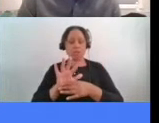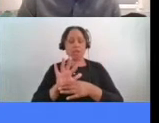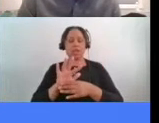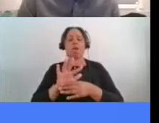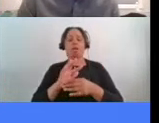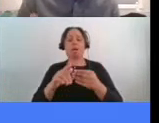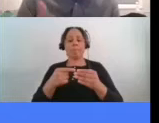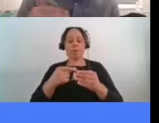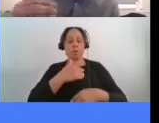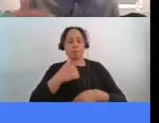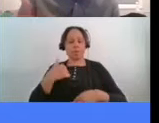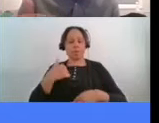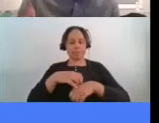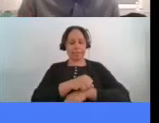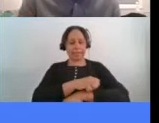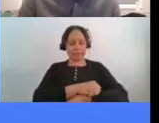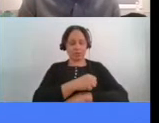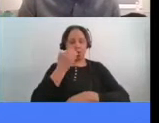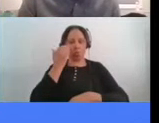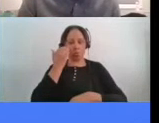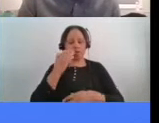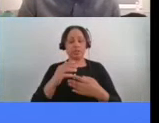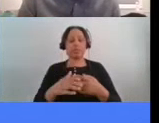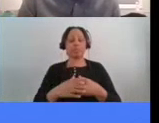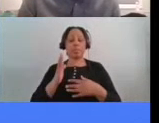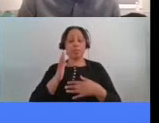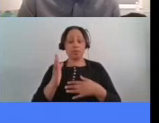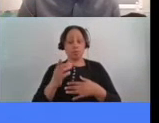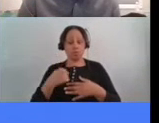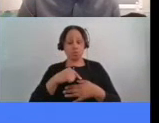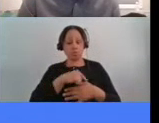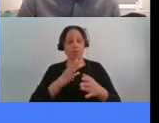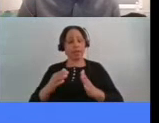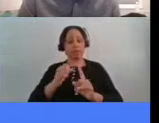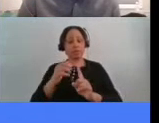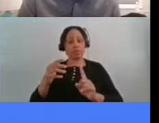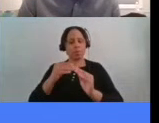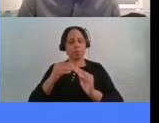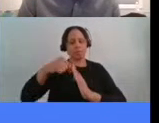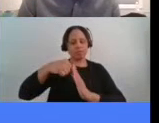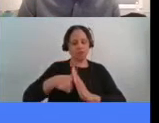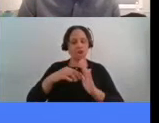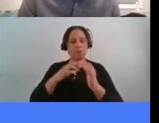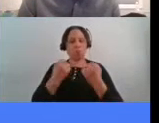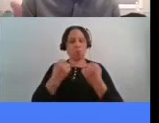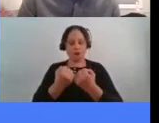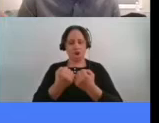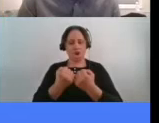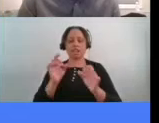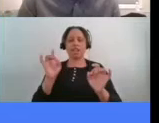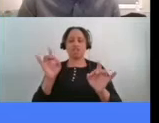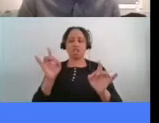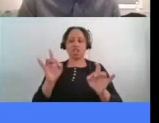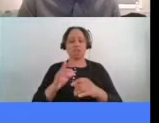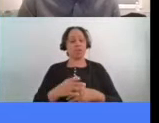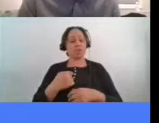we're planning to expand into a fuller webinar soon, inshallah. We encourage everyone to find these